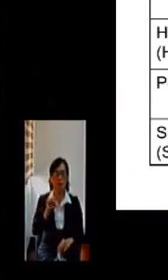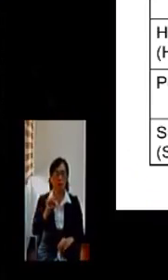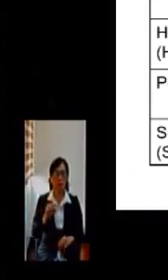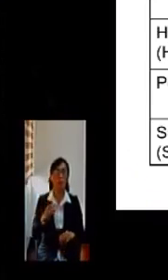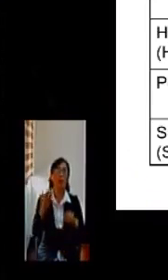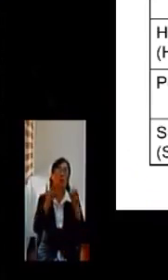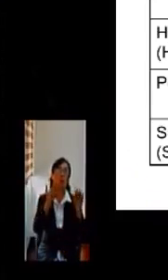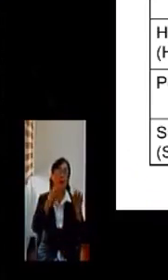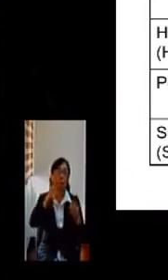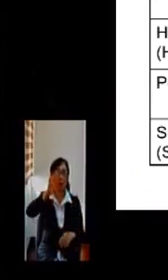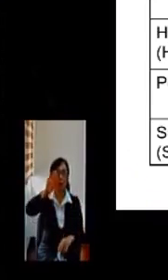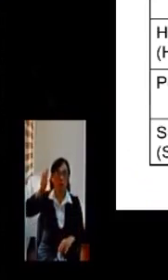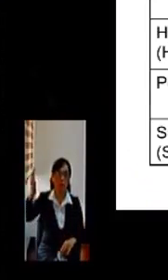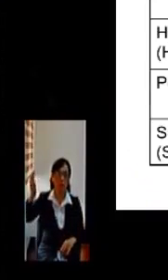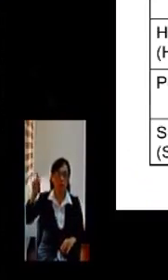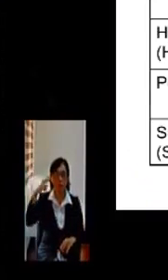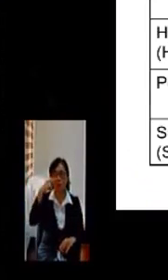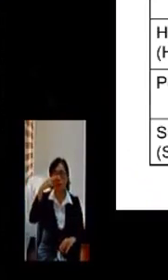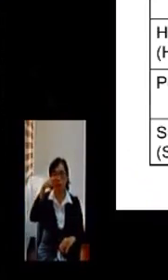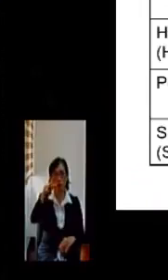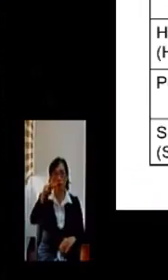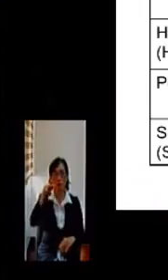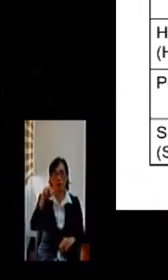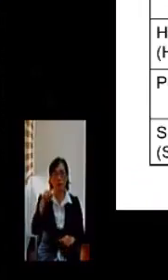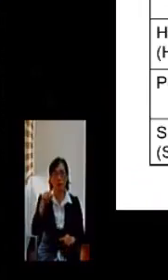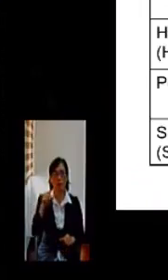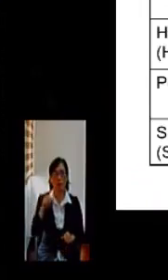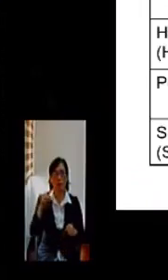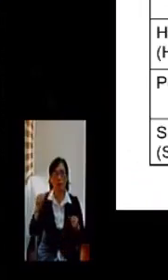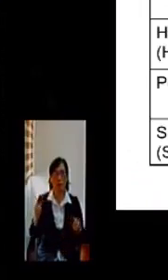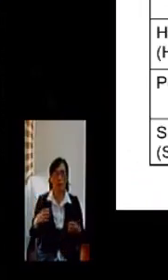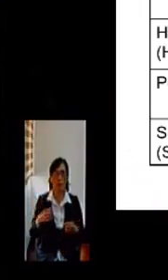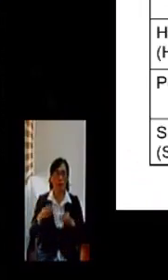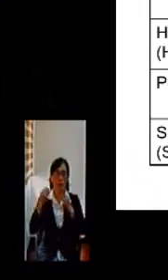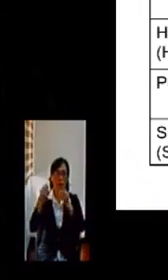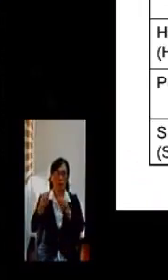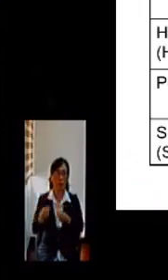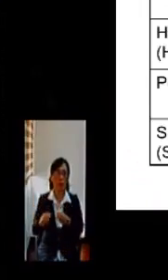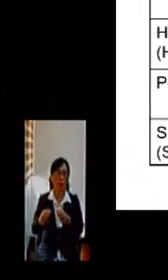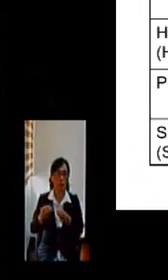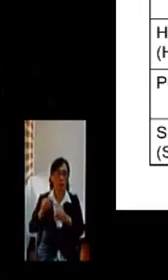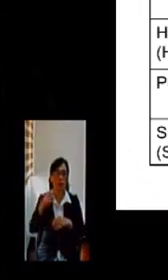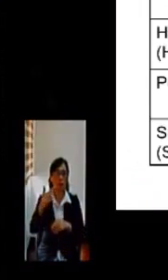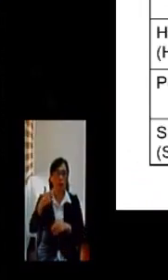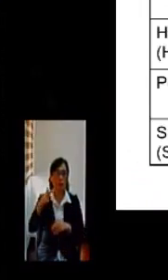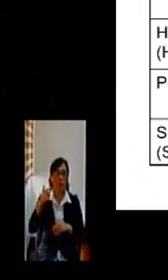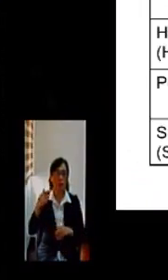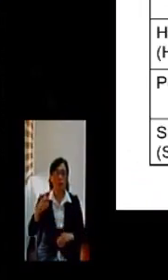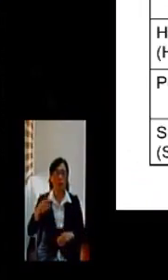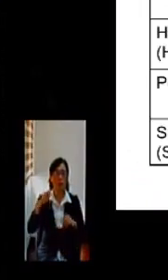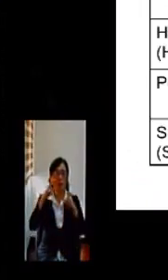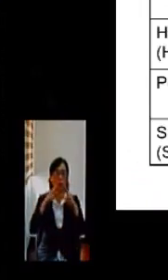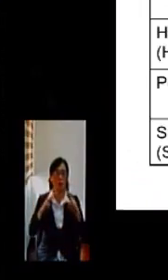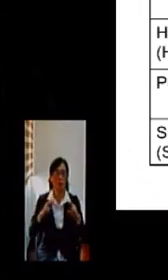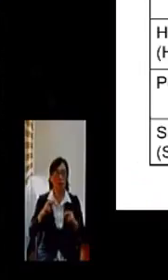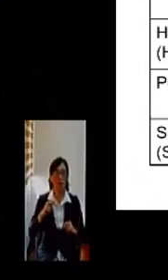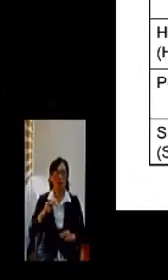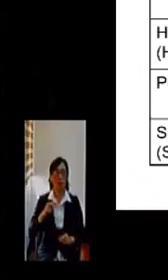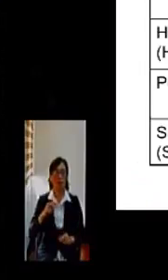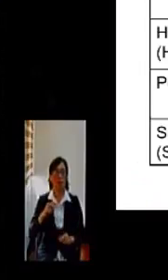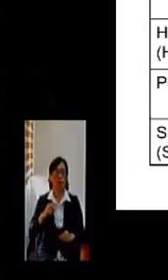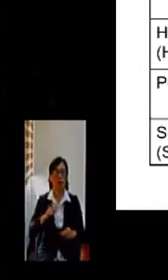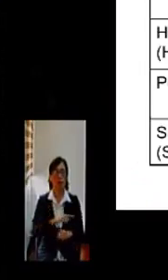right side, you would see the contribution of greenhouse gas contribution from land uses.